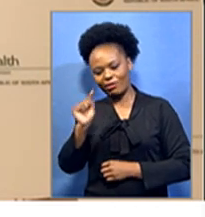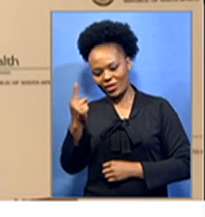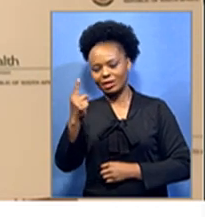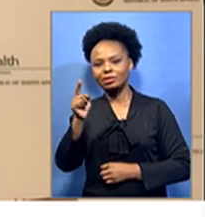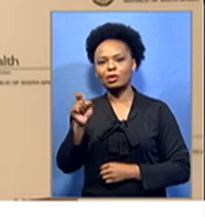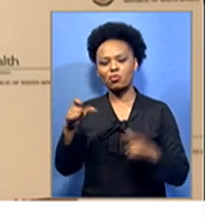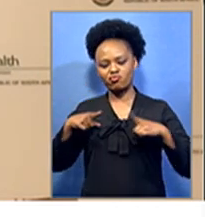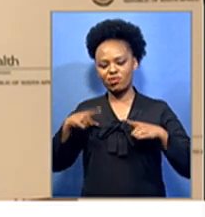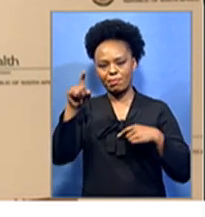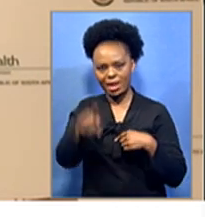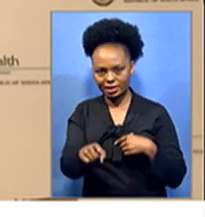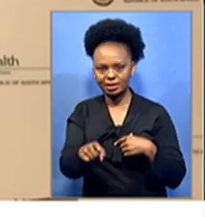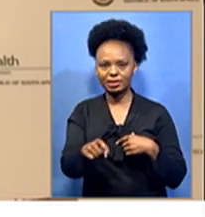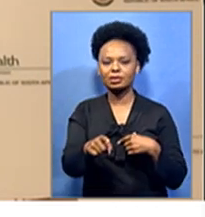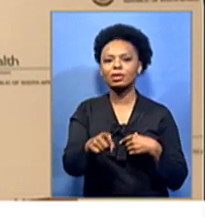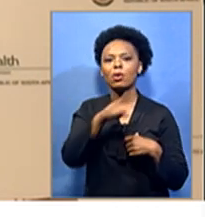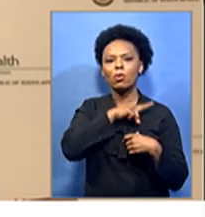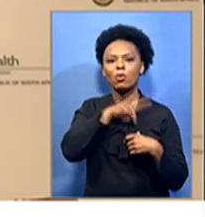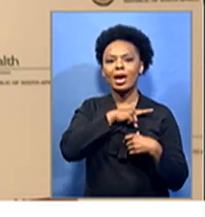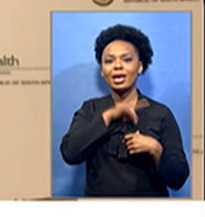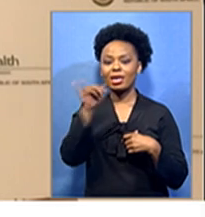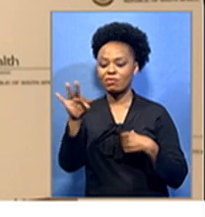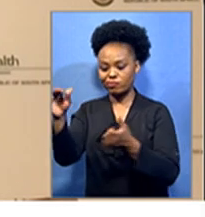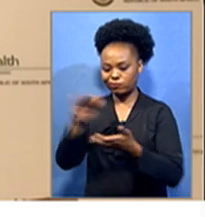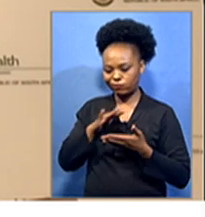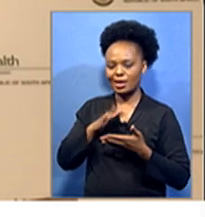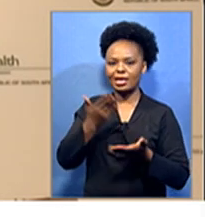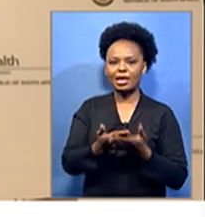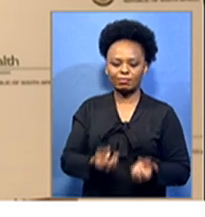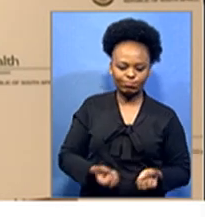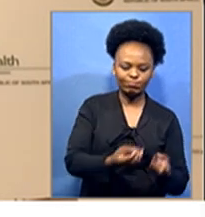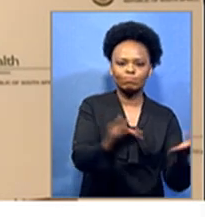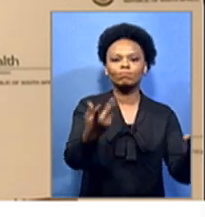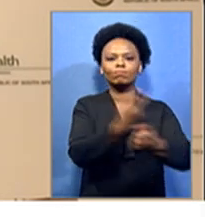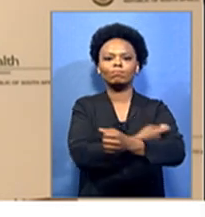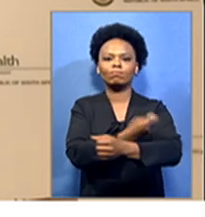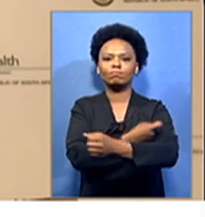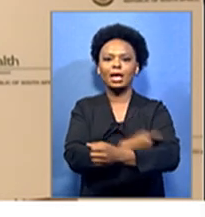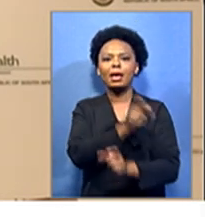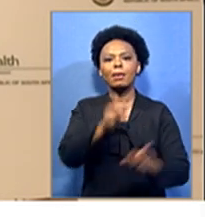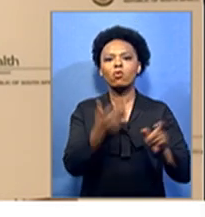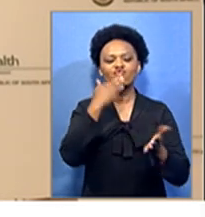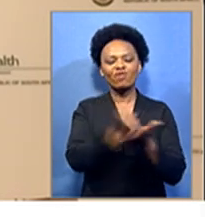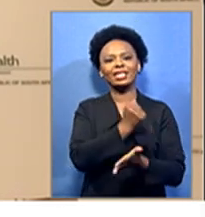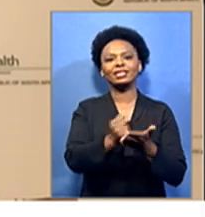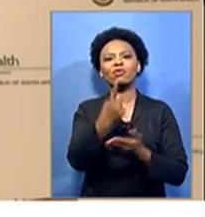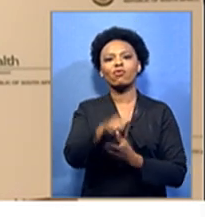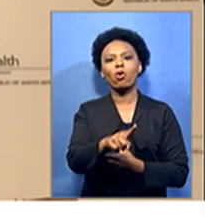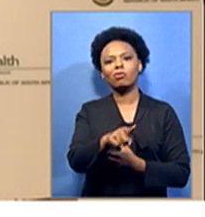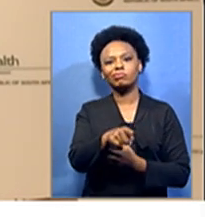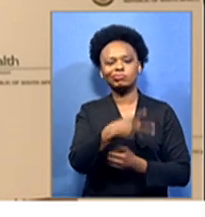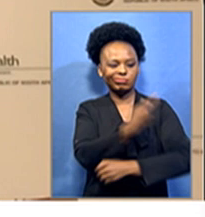only take them if we will then be registering them as a trial. But we needed that